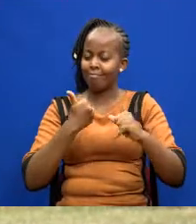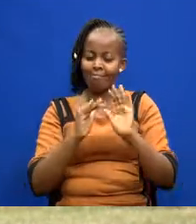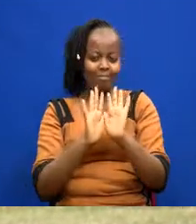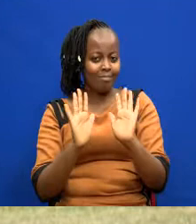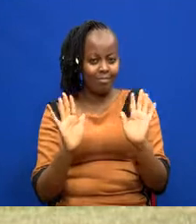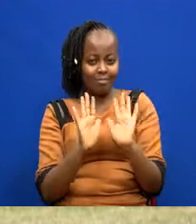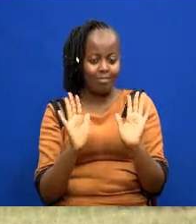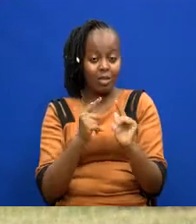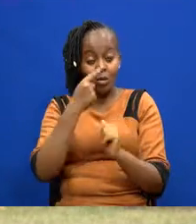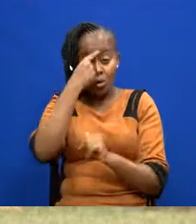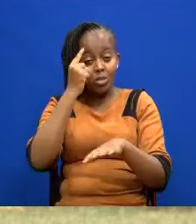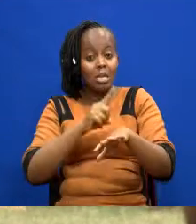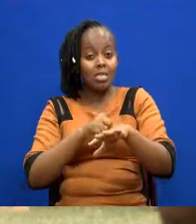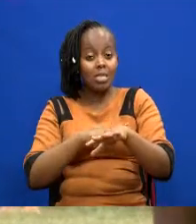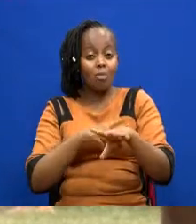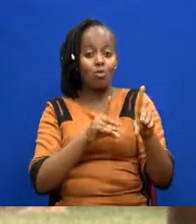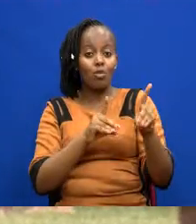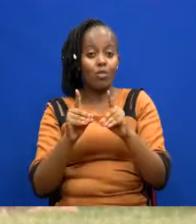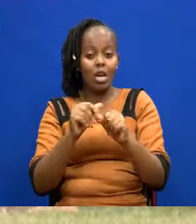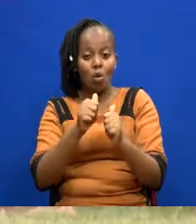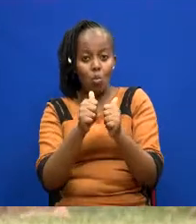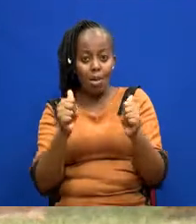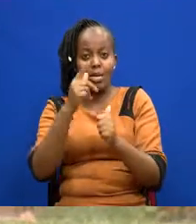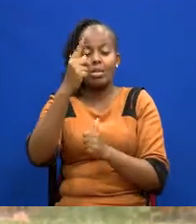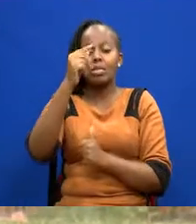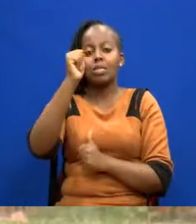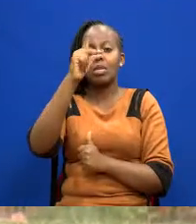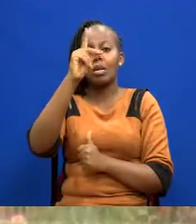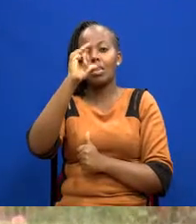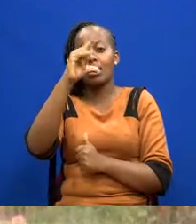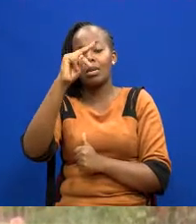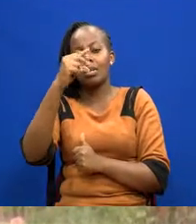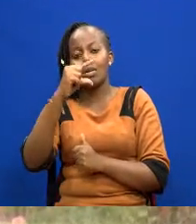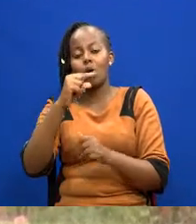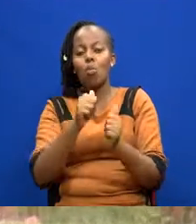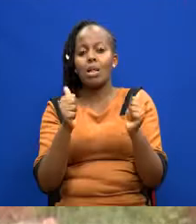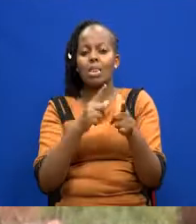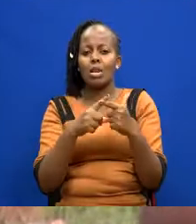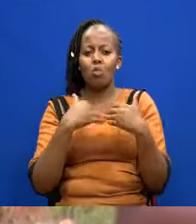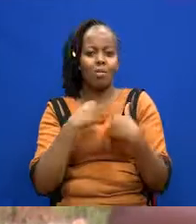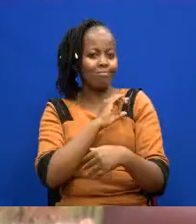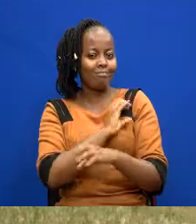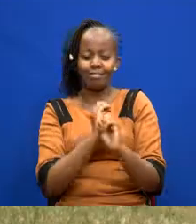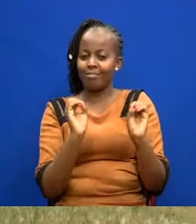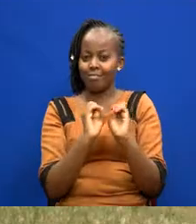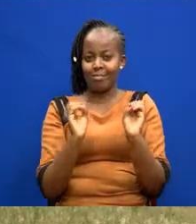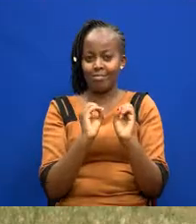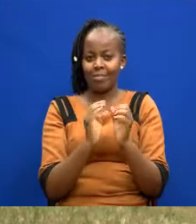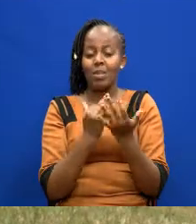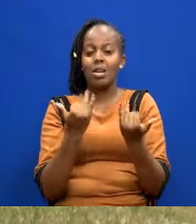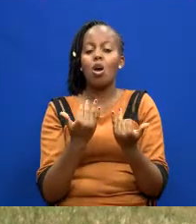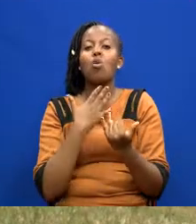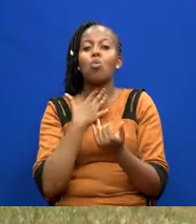play, because when you have done a proper tackling technique, the element of fear should not be in